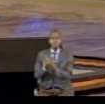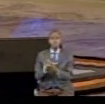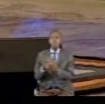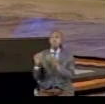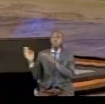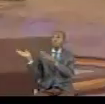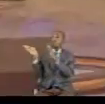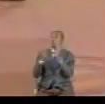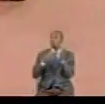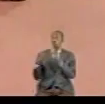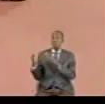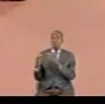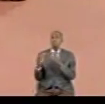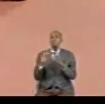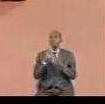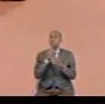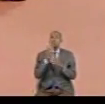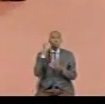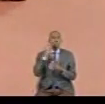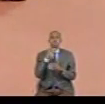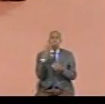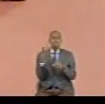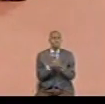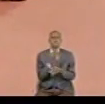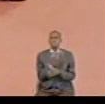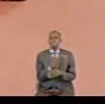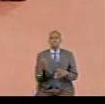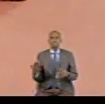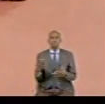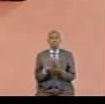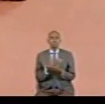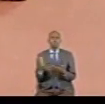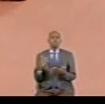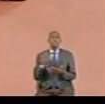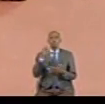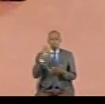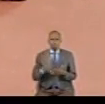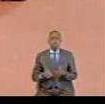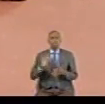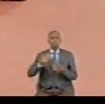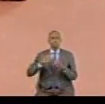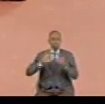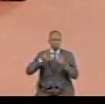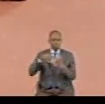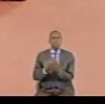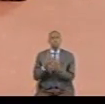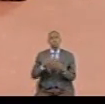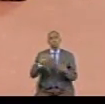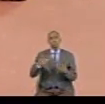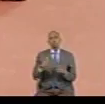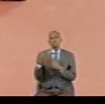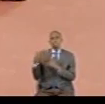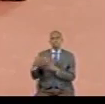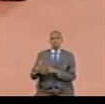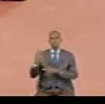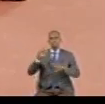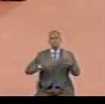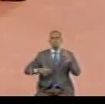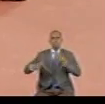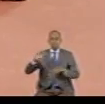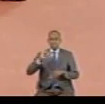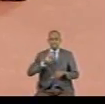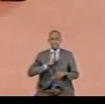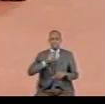take anything away from their life. They must still get to the other side. I must still get to the other